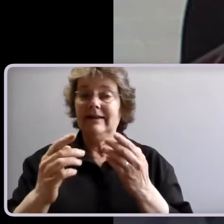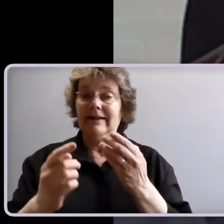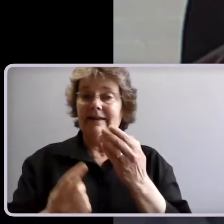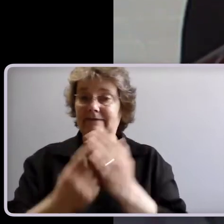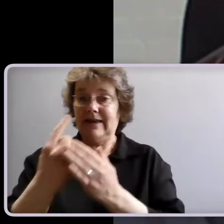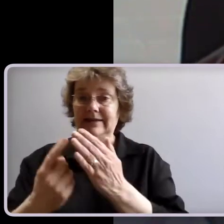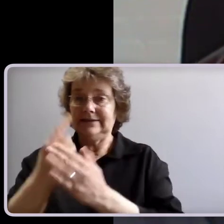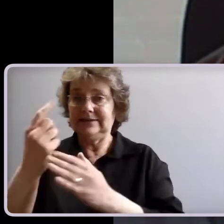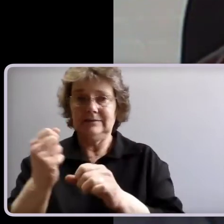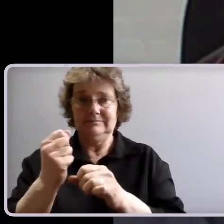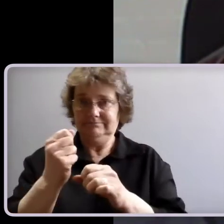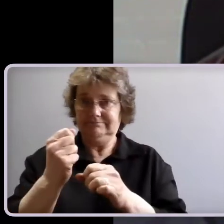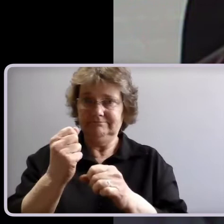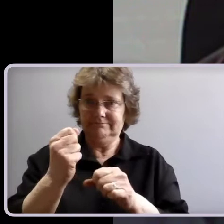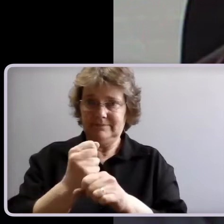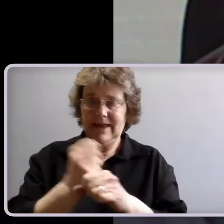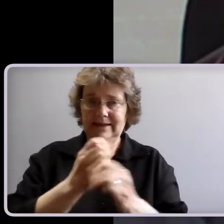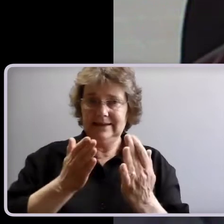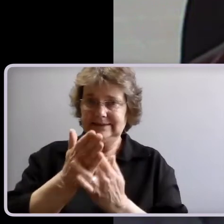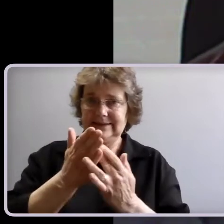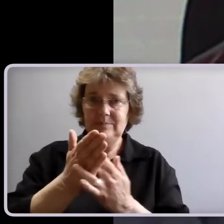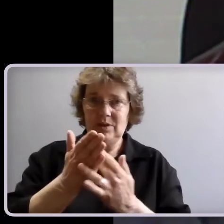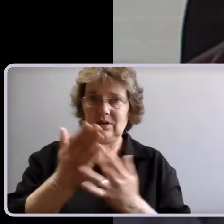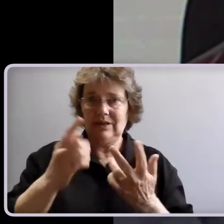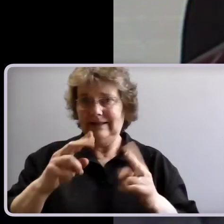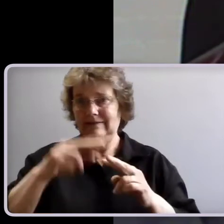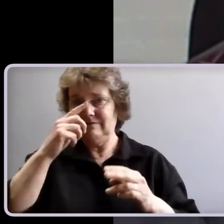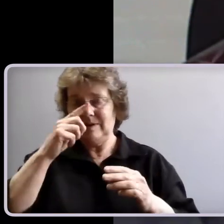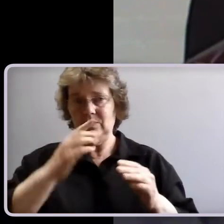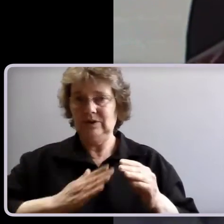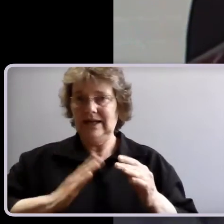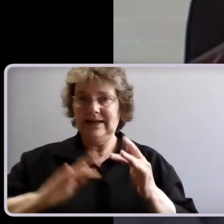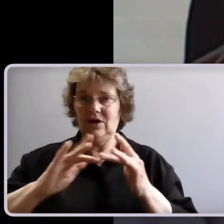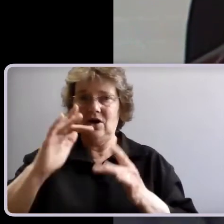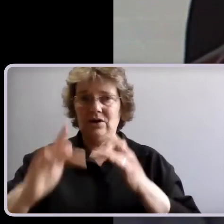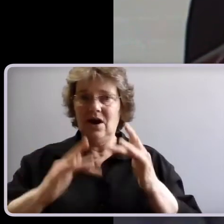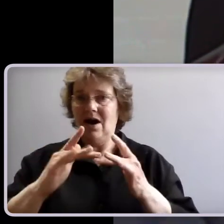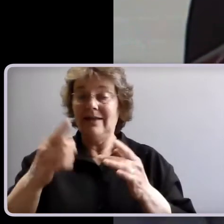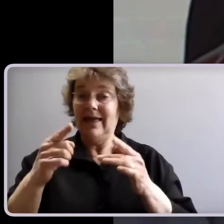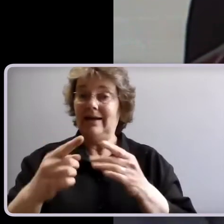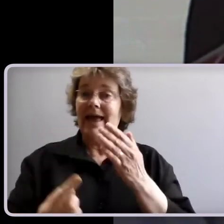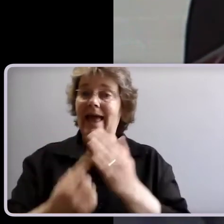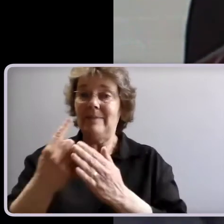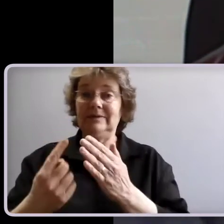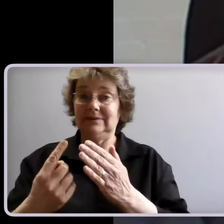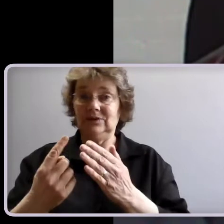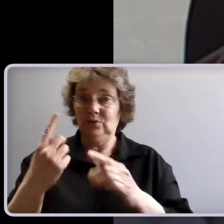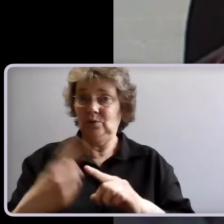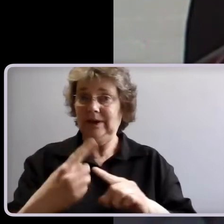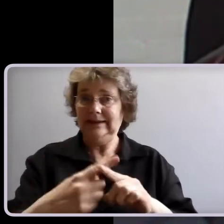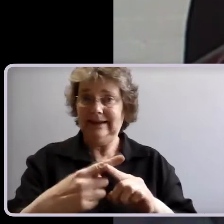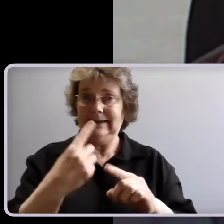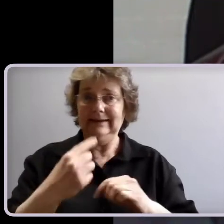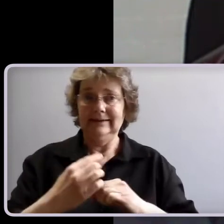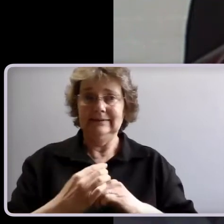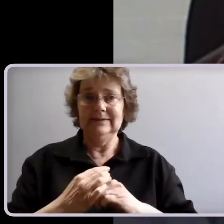asking for happened very, very quickly. So are there things that we have learned from COVID that we could